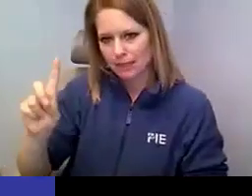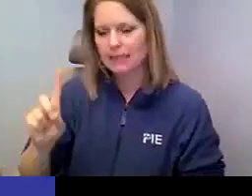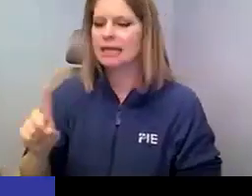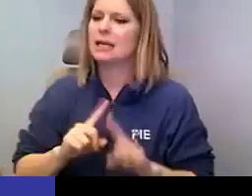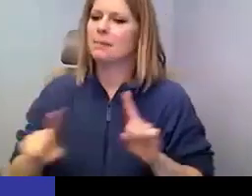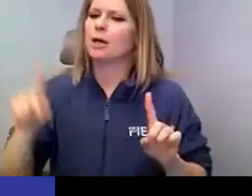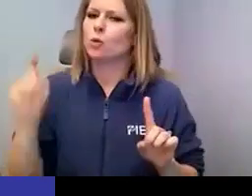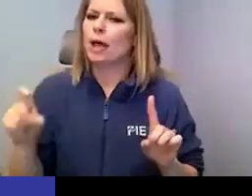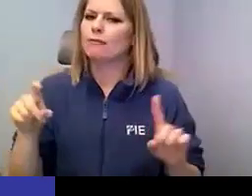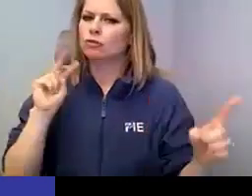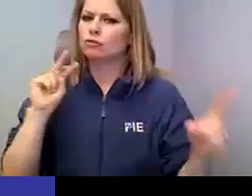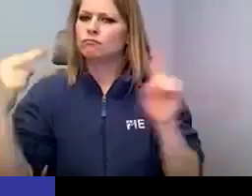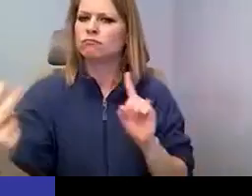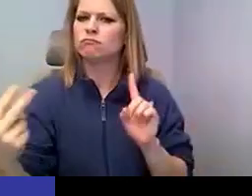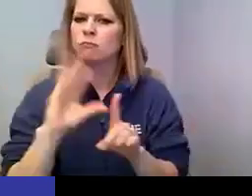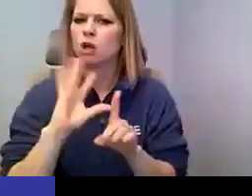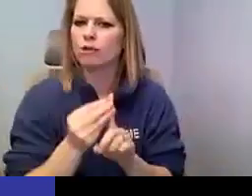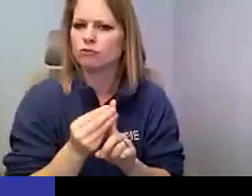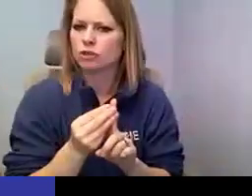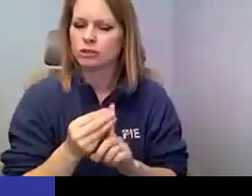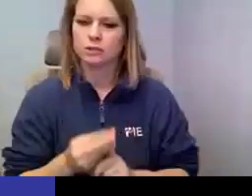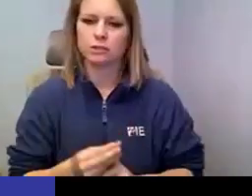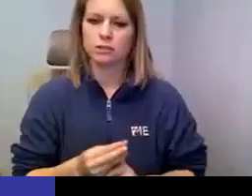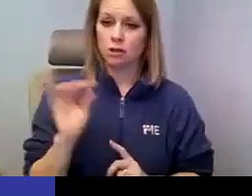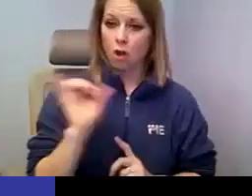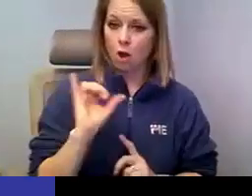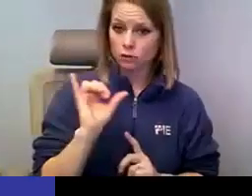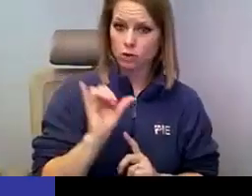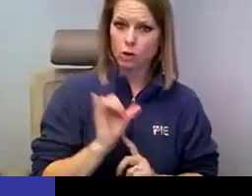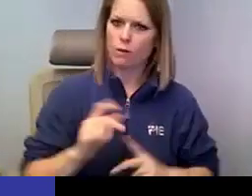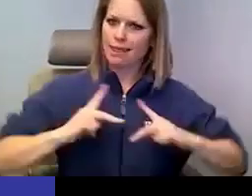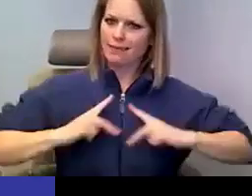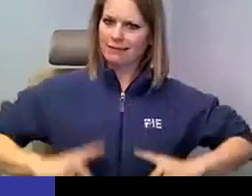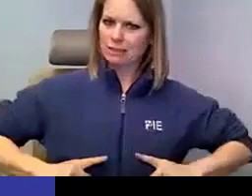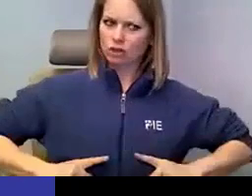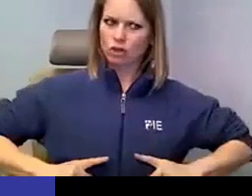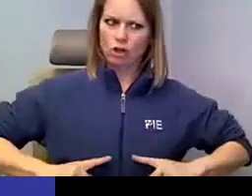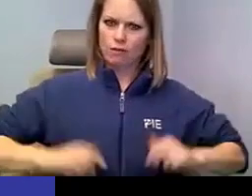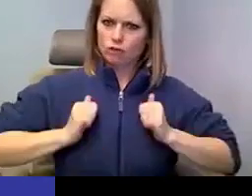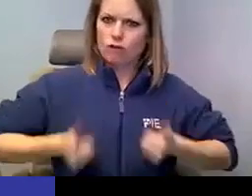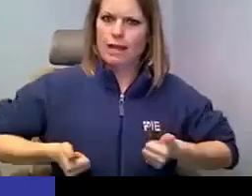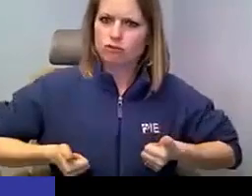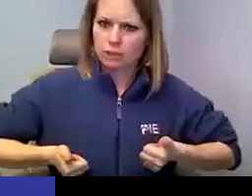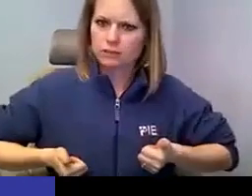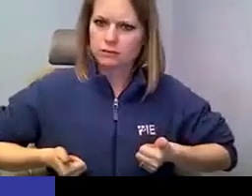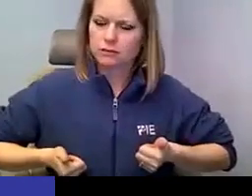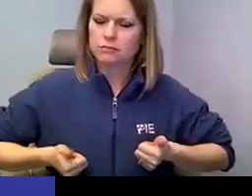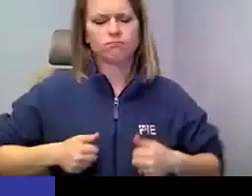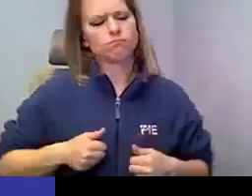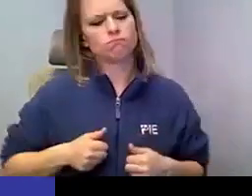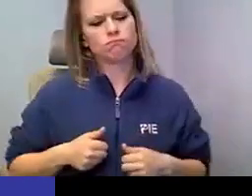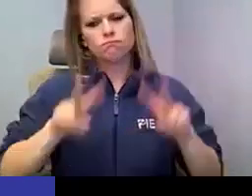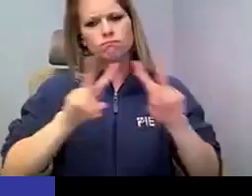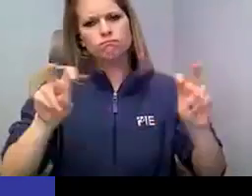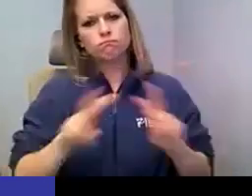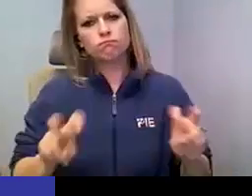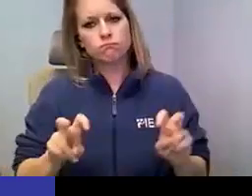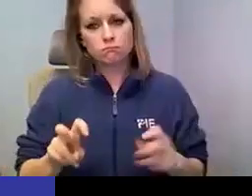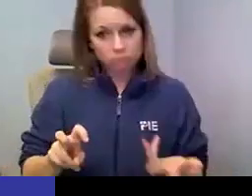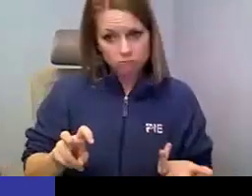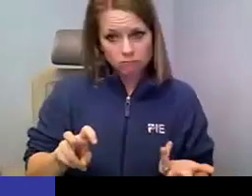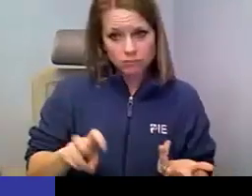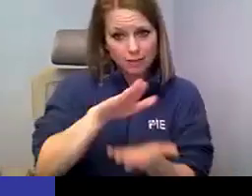ask the question, when it comes to hitting, physical aggression, the school has a legitimate educational